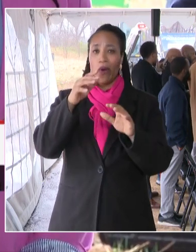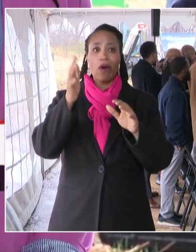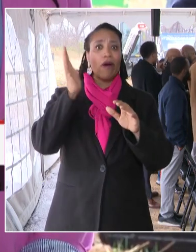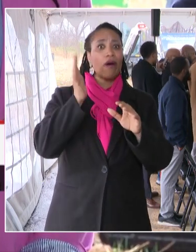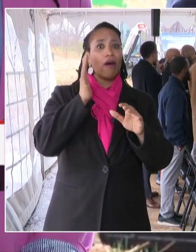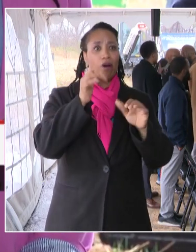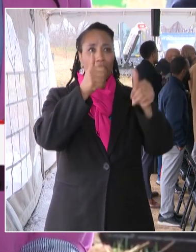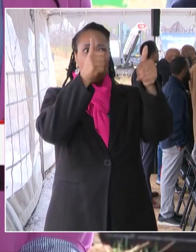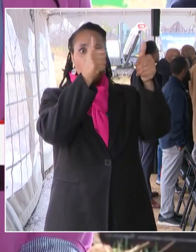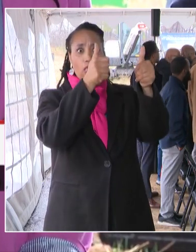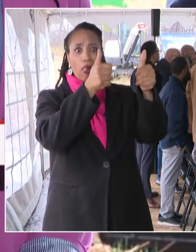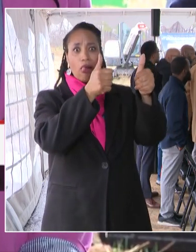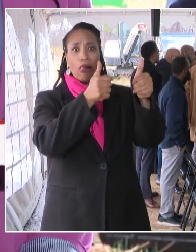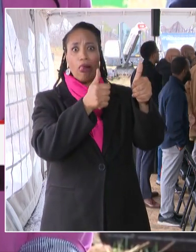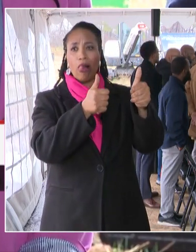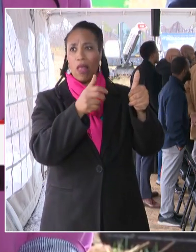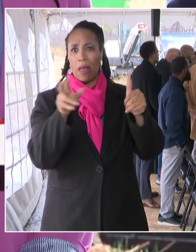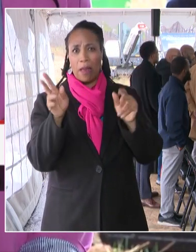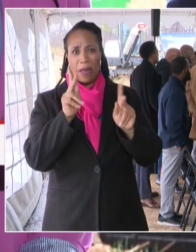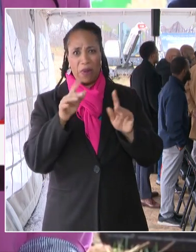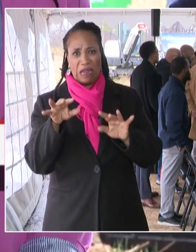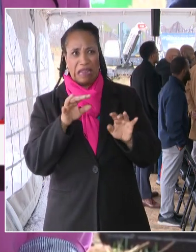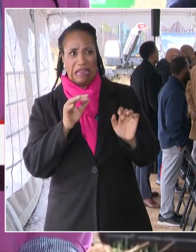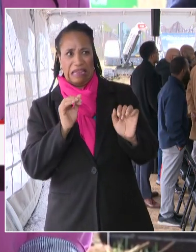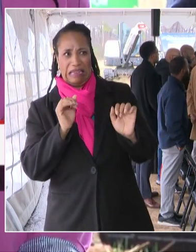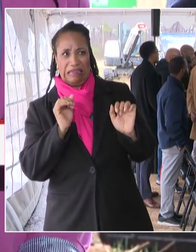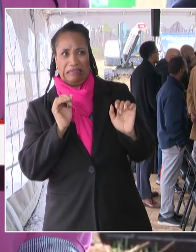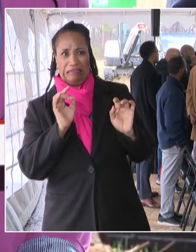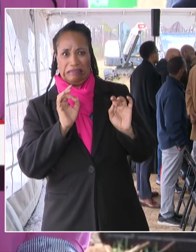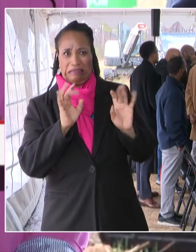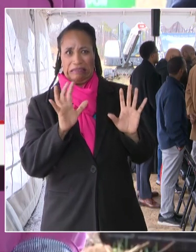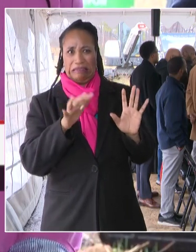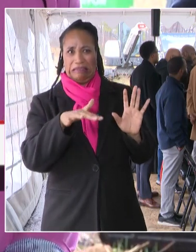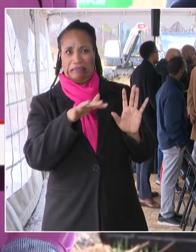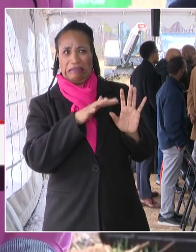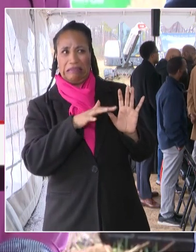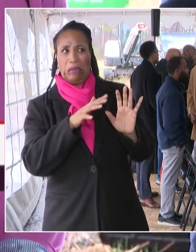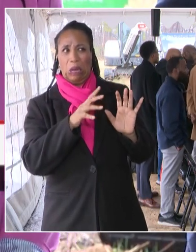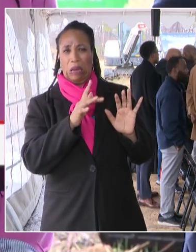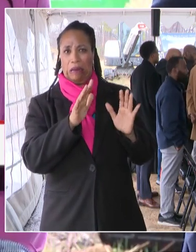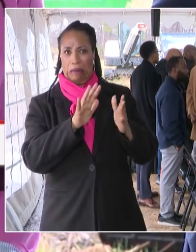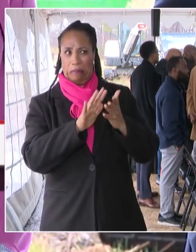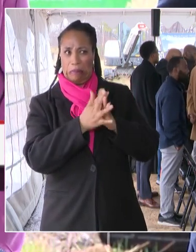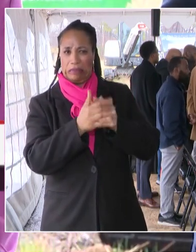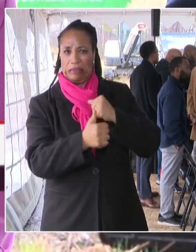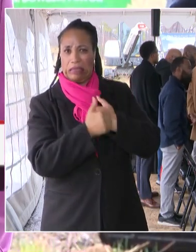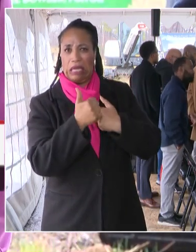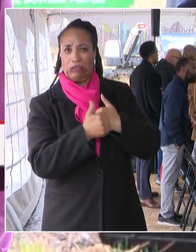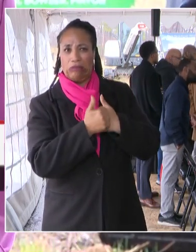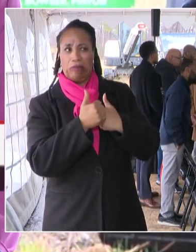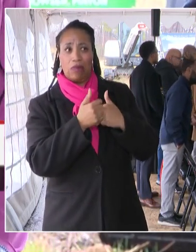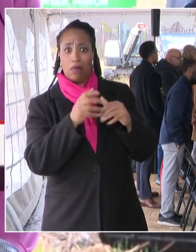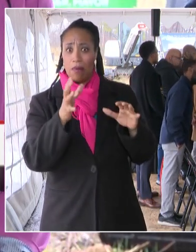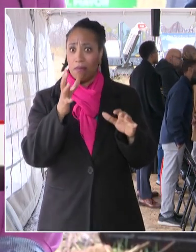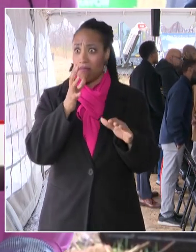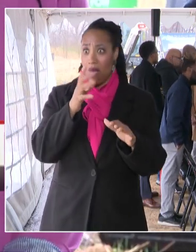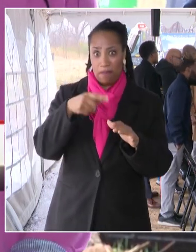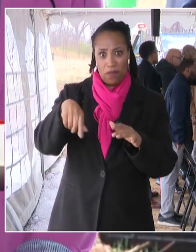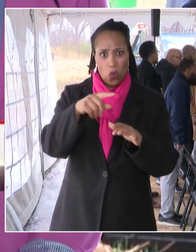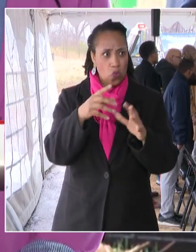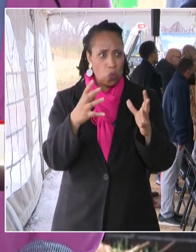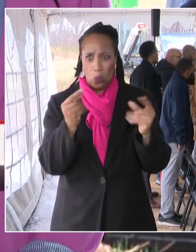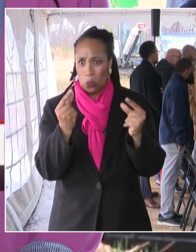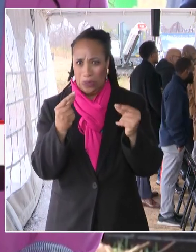blight, but it had also become dangerous. So the advocacy was to do something about that, to make